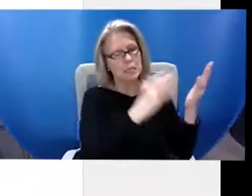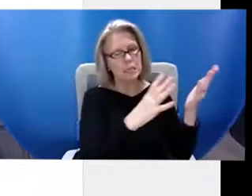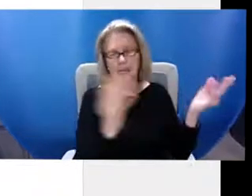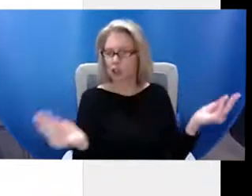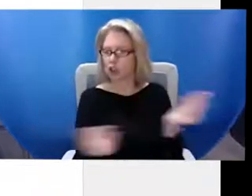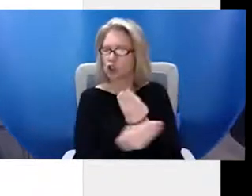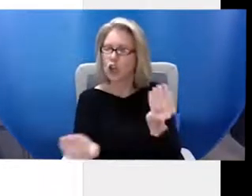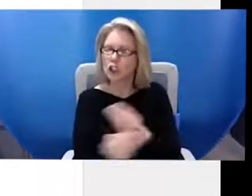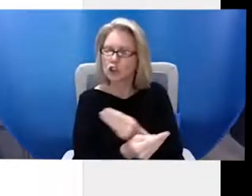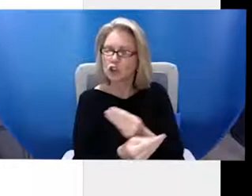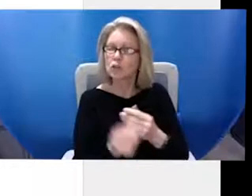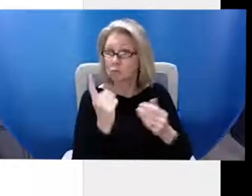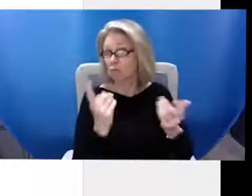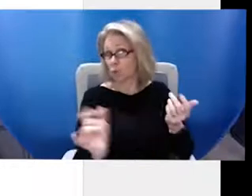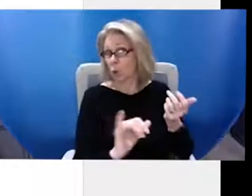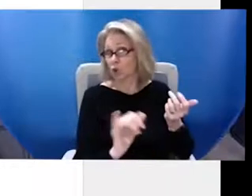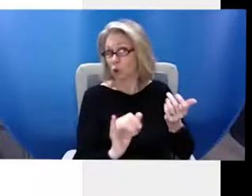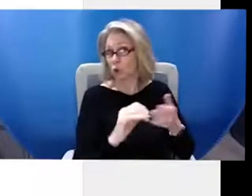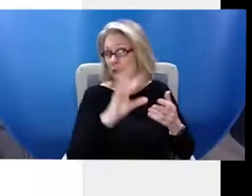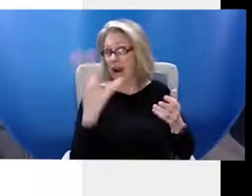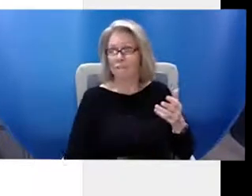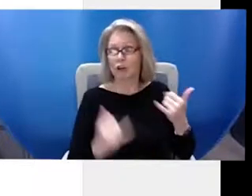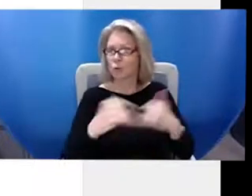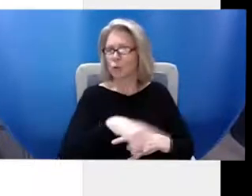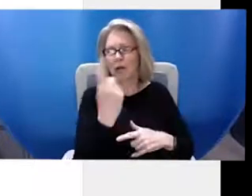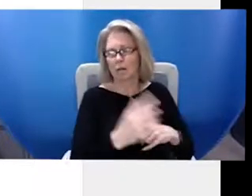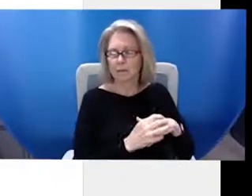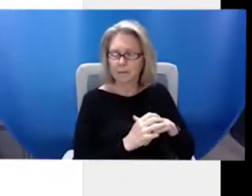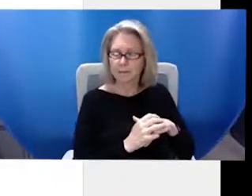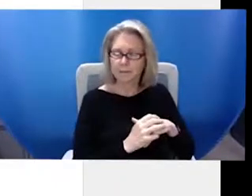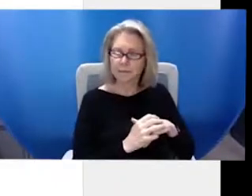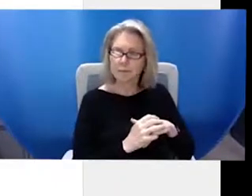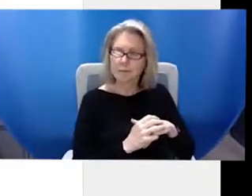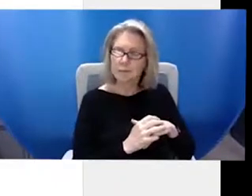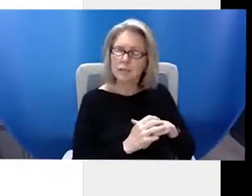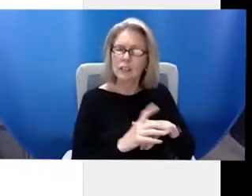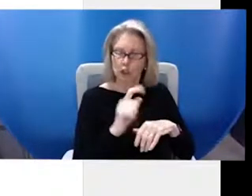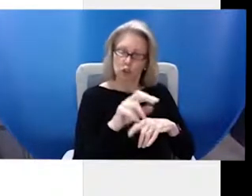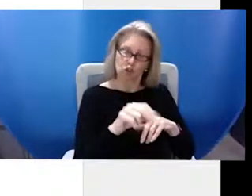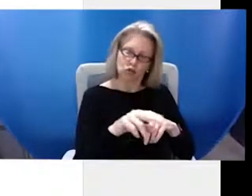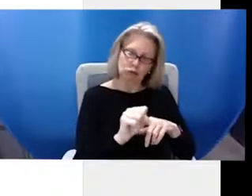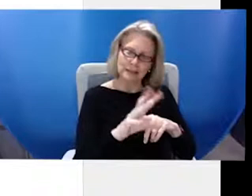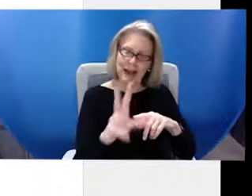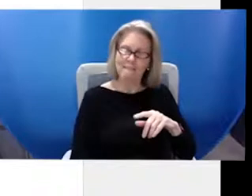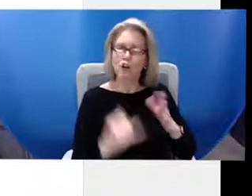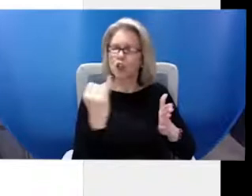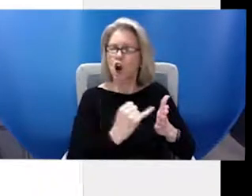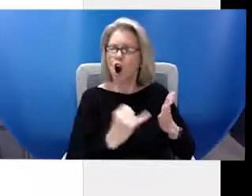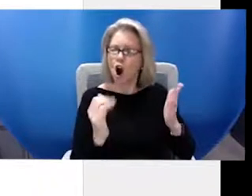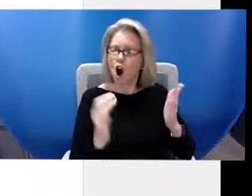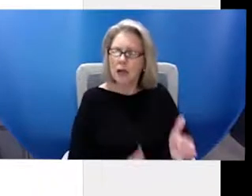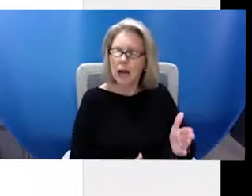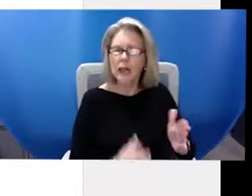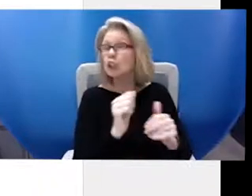for the method of artistic exchange or any other exchange for that matter in Africa today. The trans-African artist